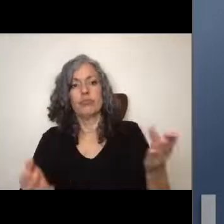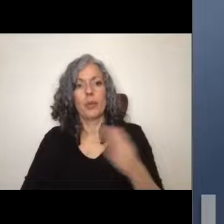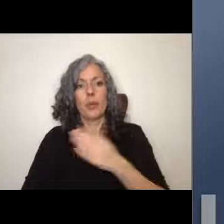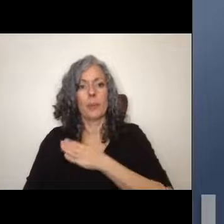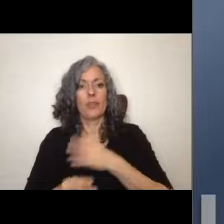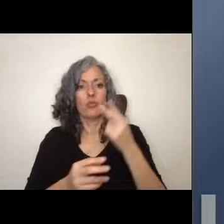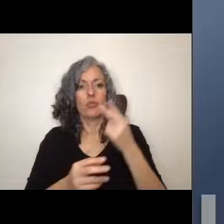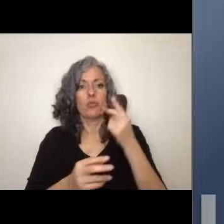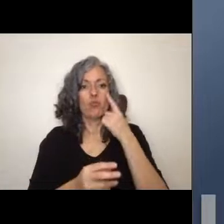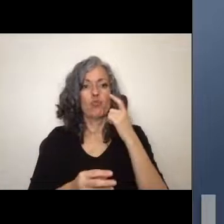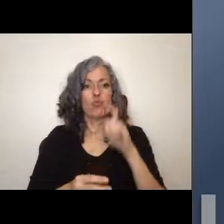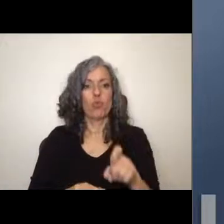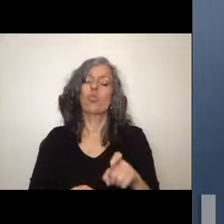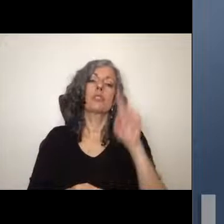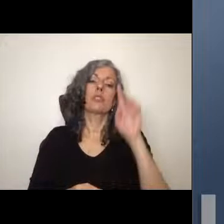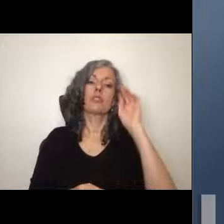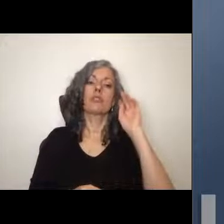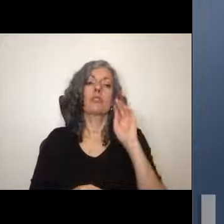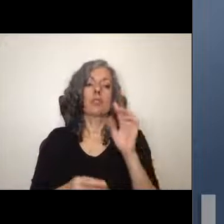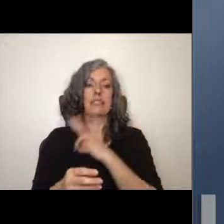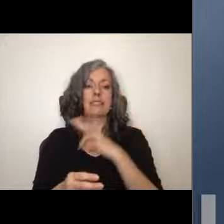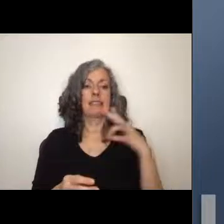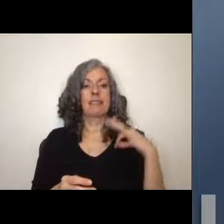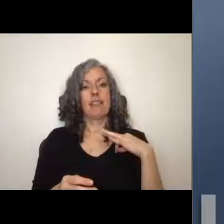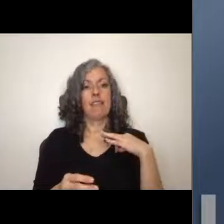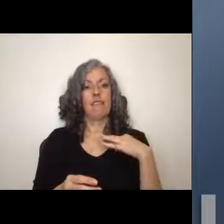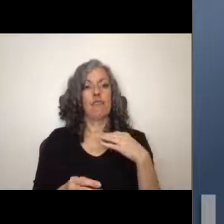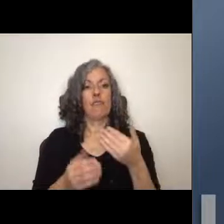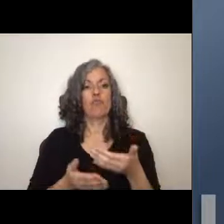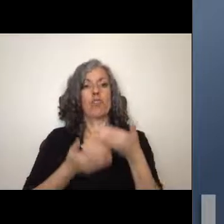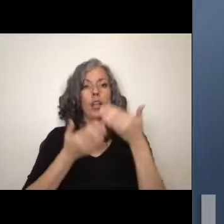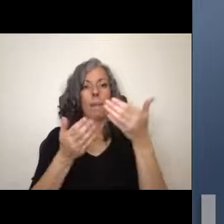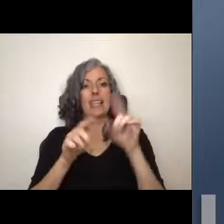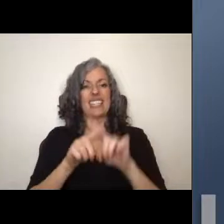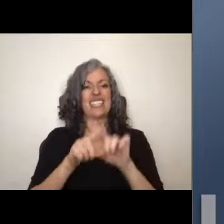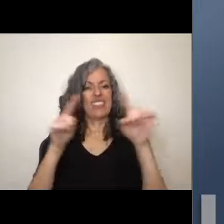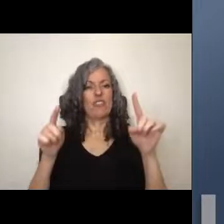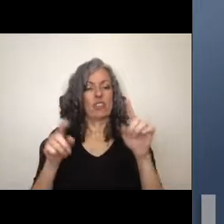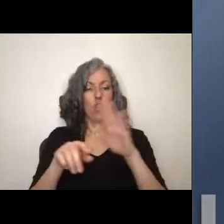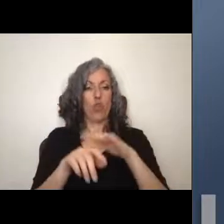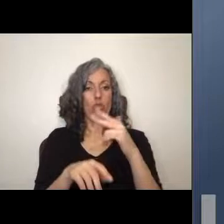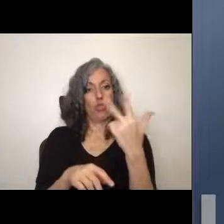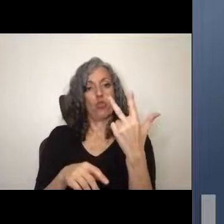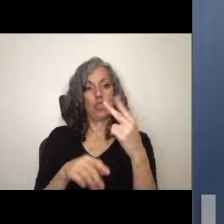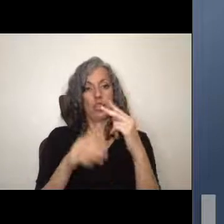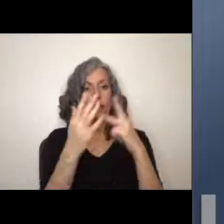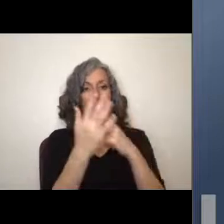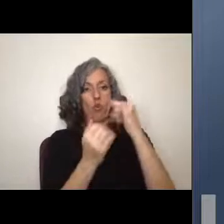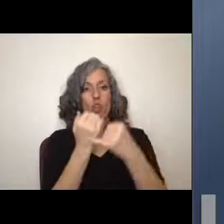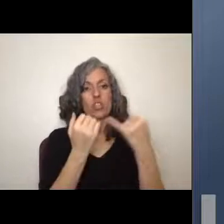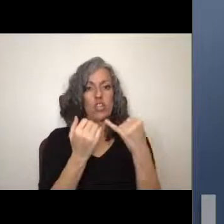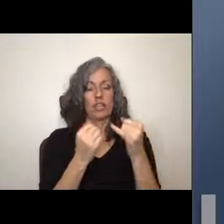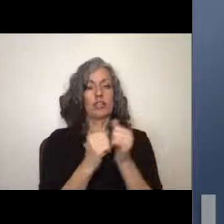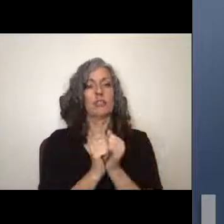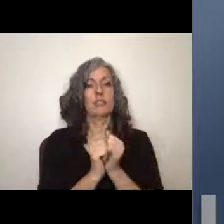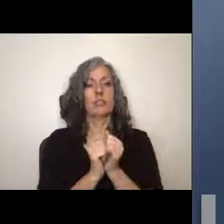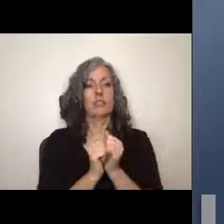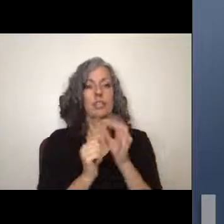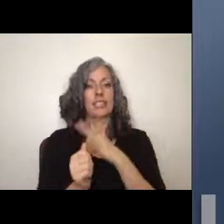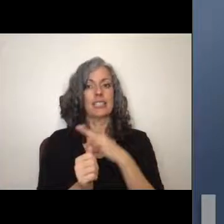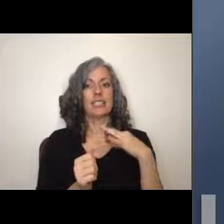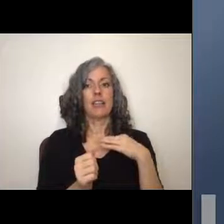meeting handouts, where staff has made a different recommendation on 3 projects from the Caltrans request. Staff recommends approval of